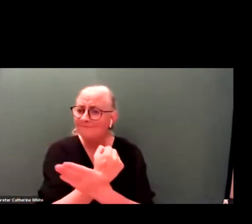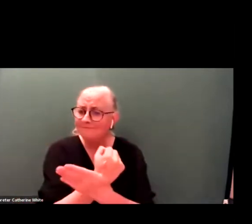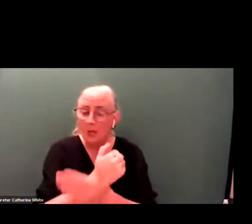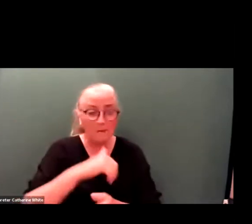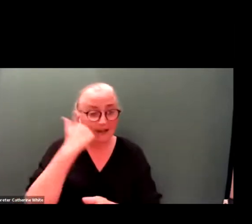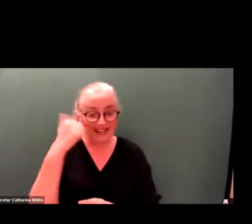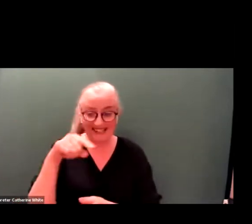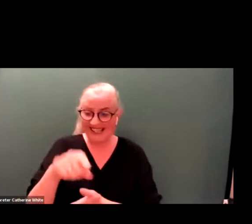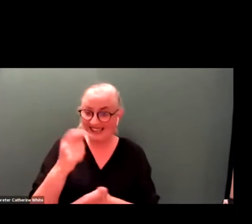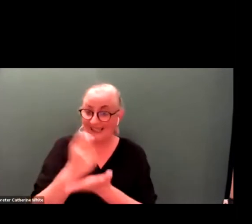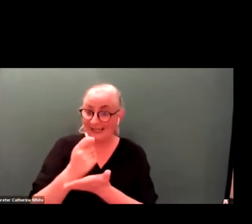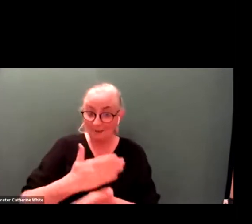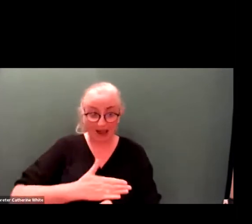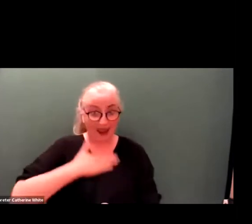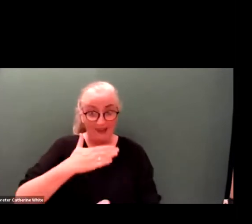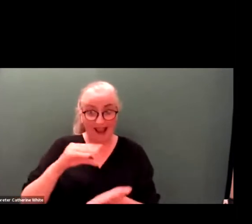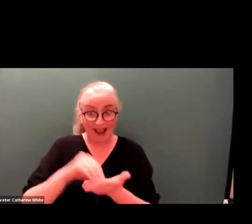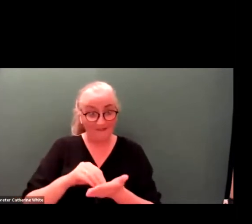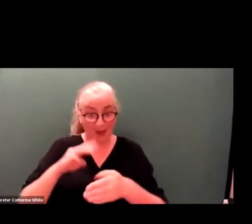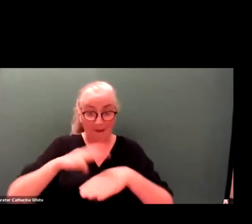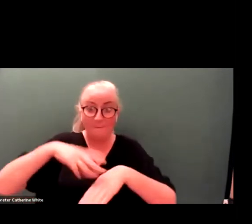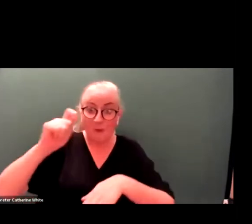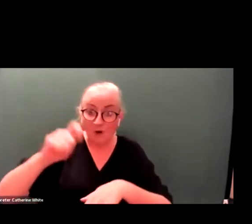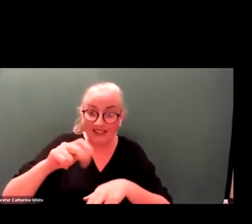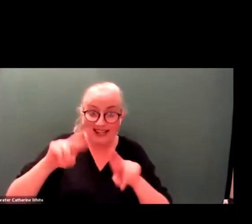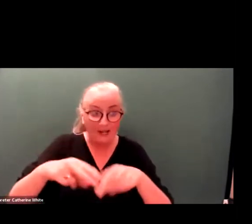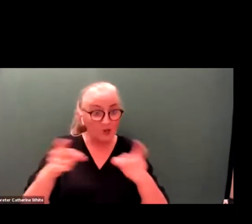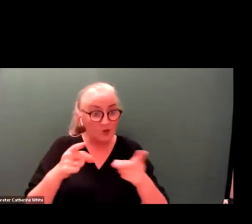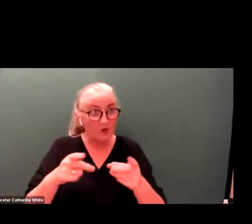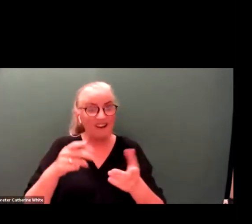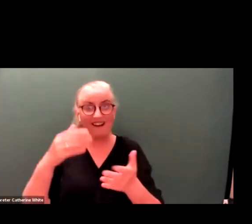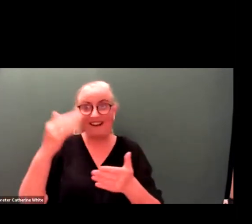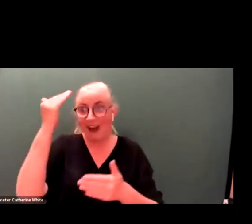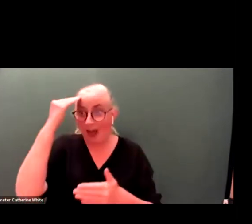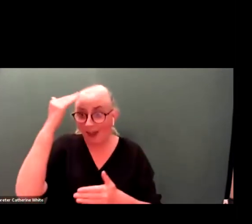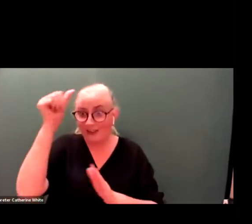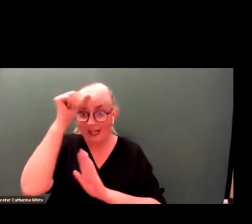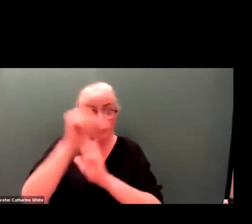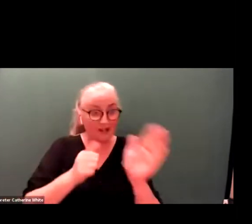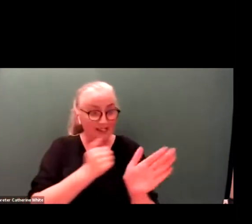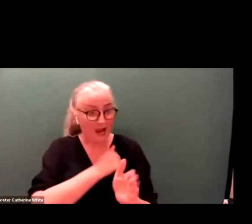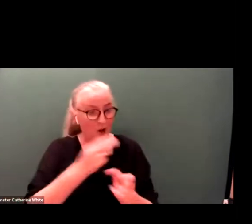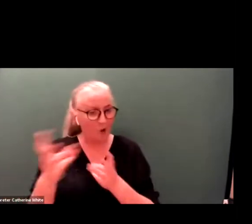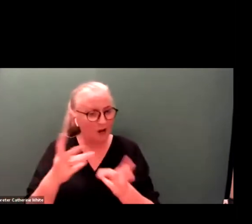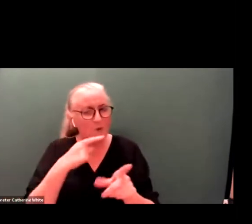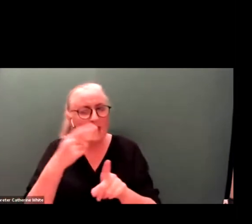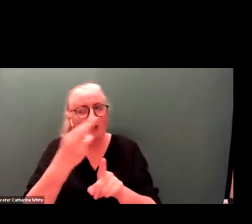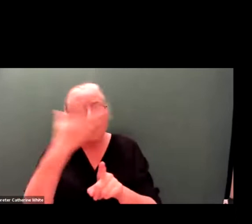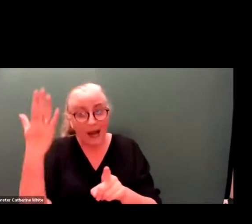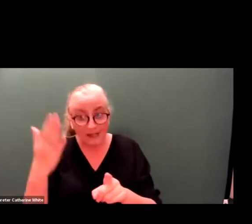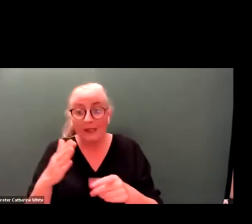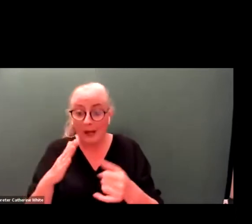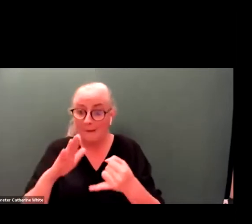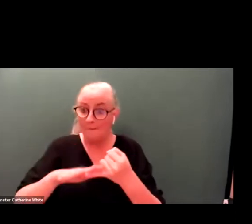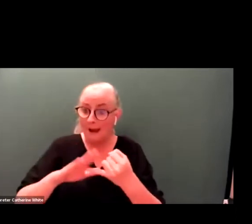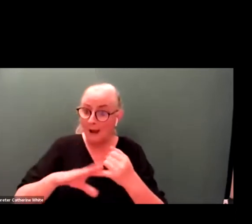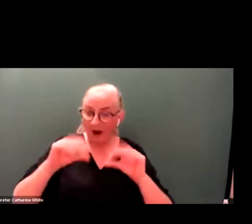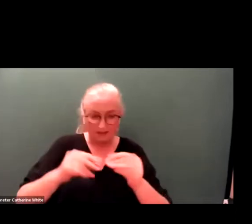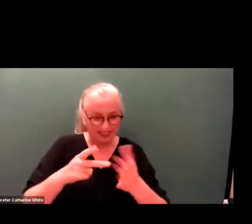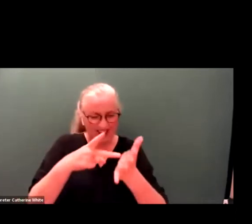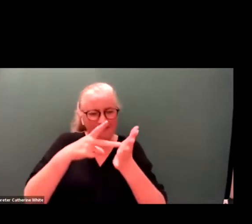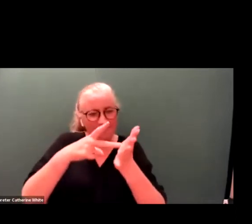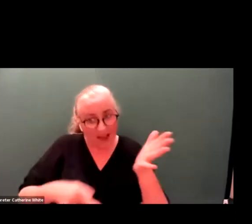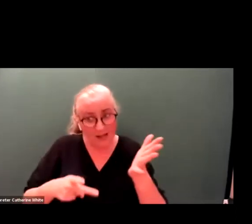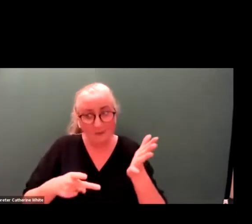time in life when they have the most to give in terms of knowledge and experience in the workplace. Society has to realise that menopausal women are amongst the most valuable members